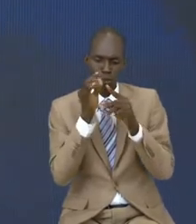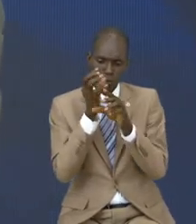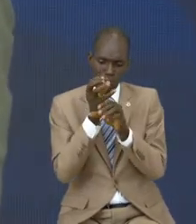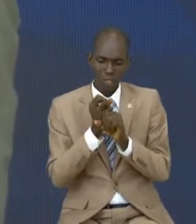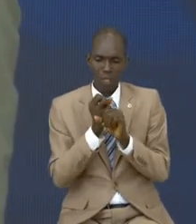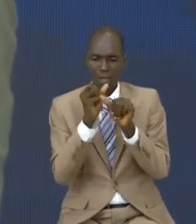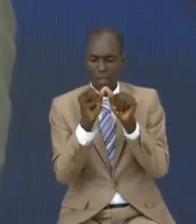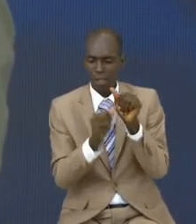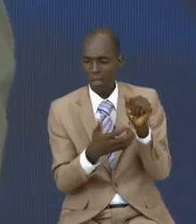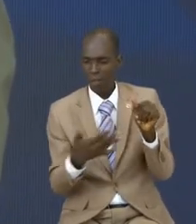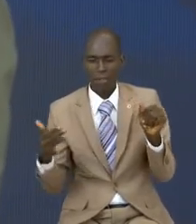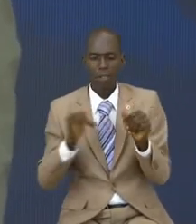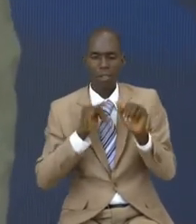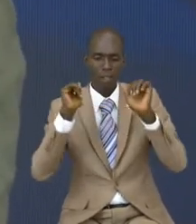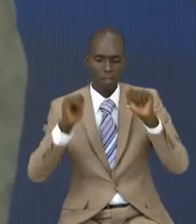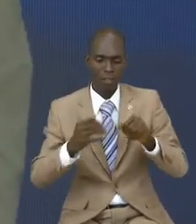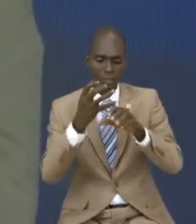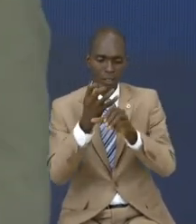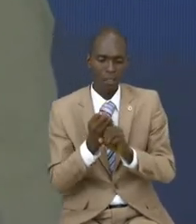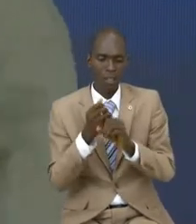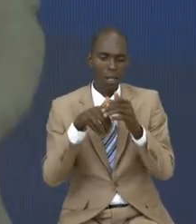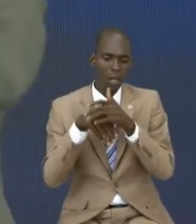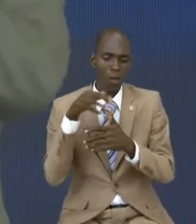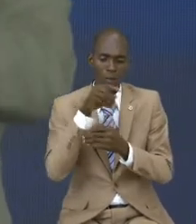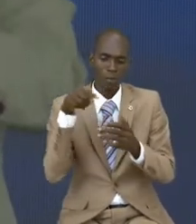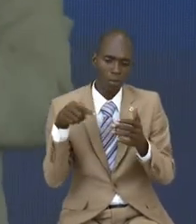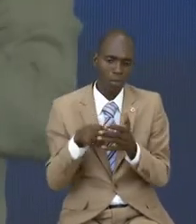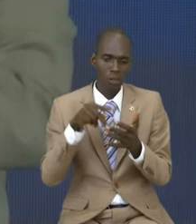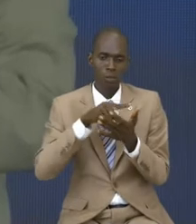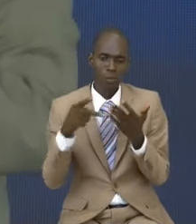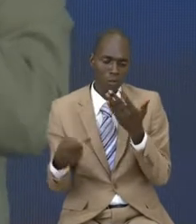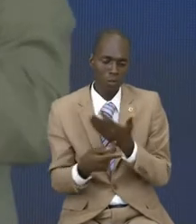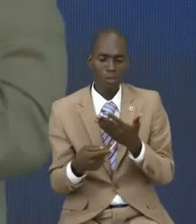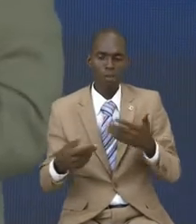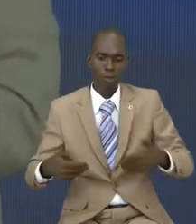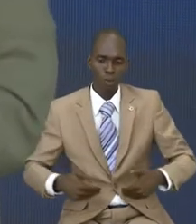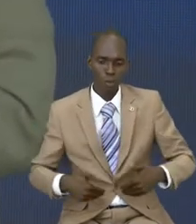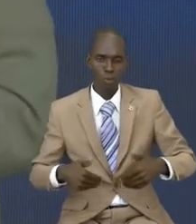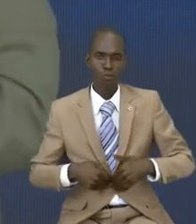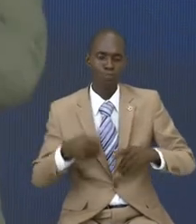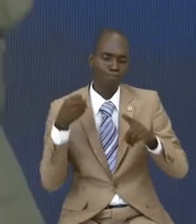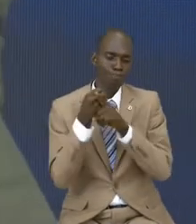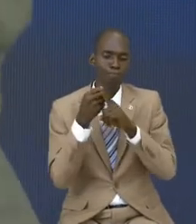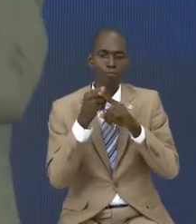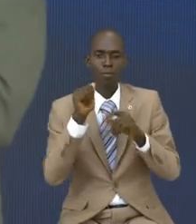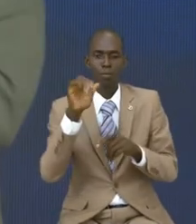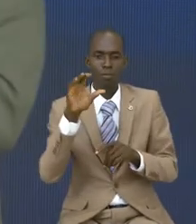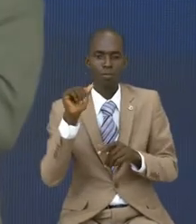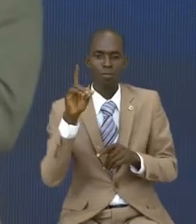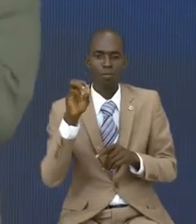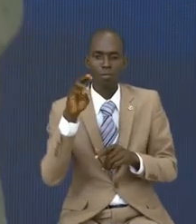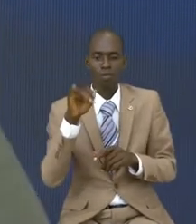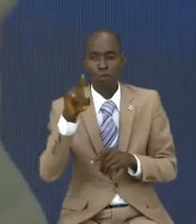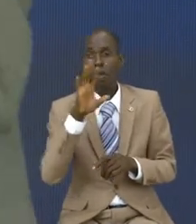everything I can get out of this Youth Impact Academy. You're looking for